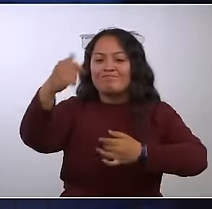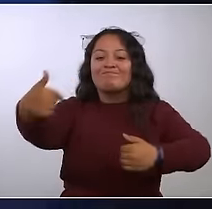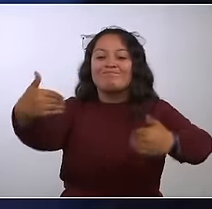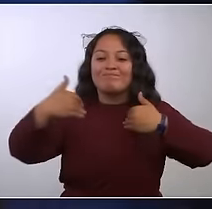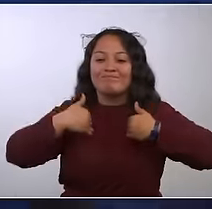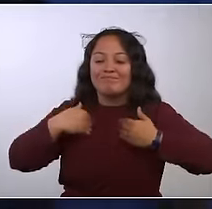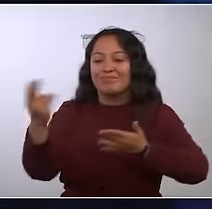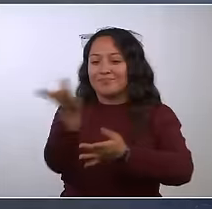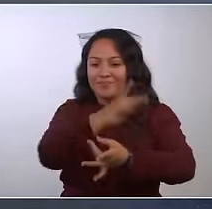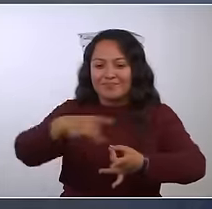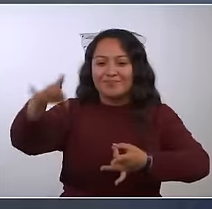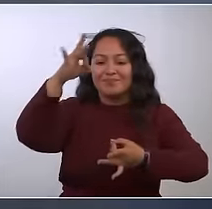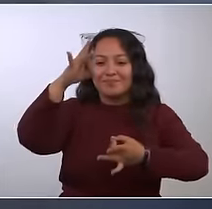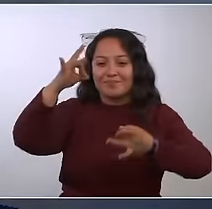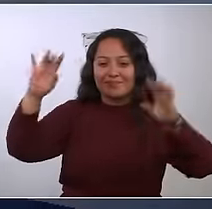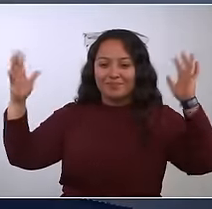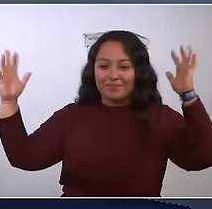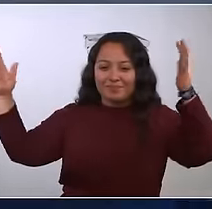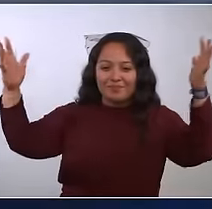Espíritu Santo.